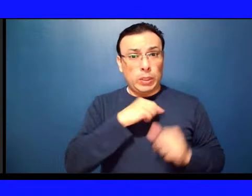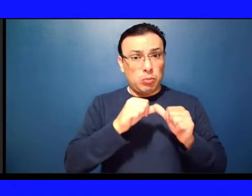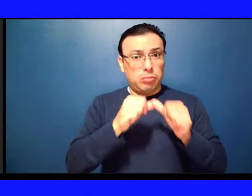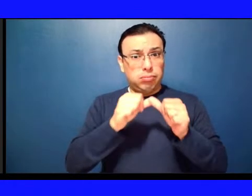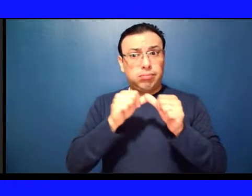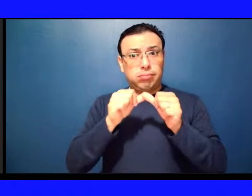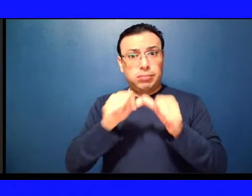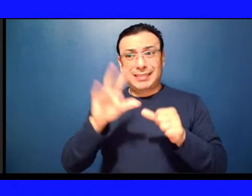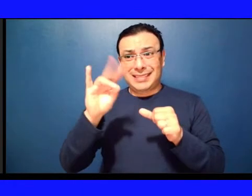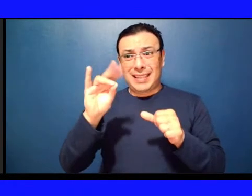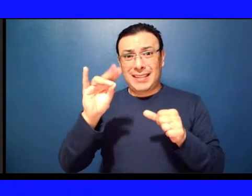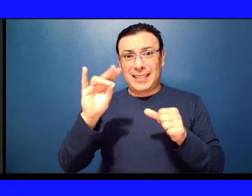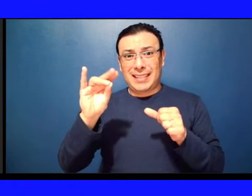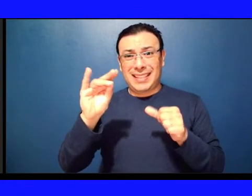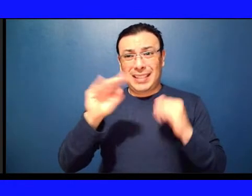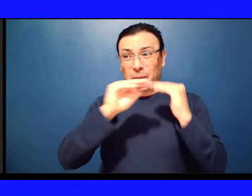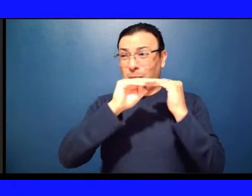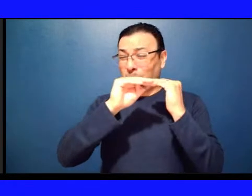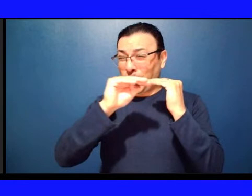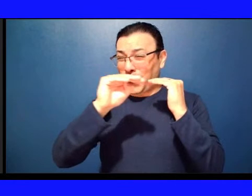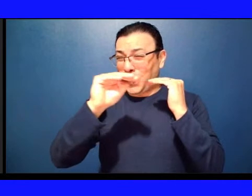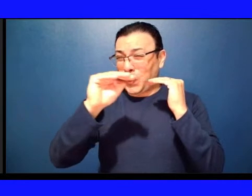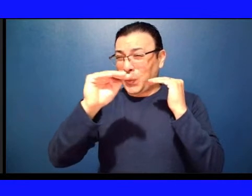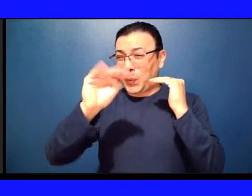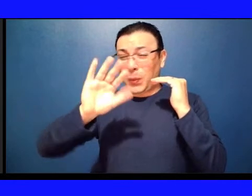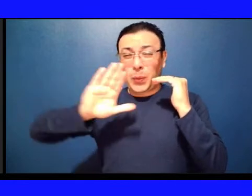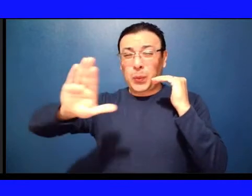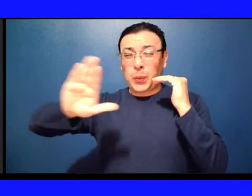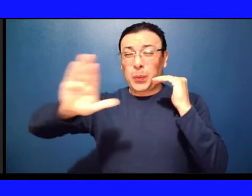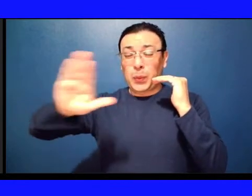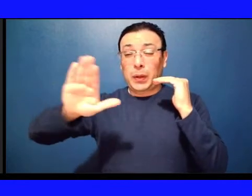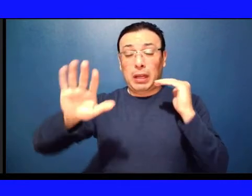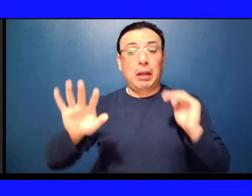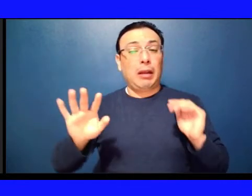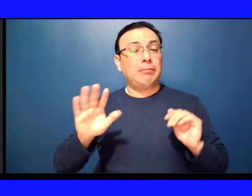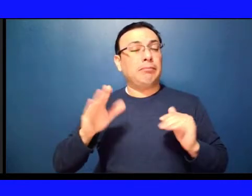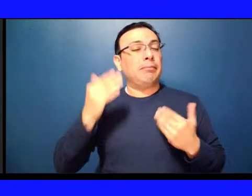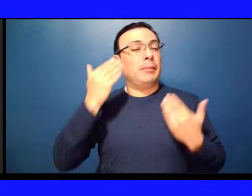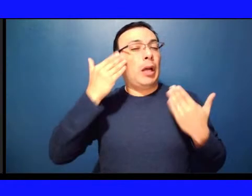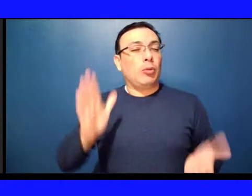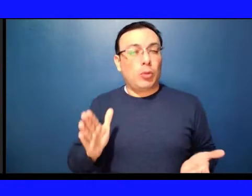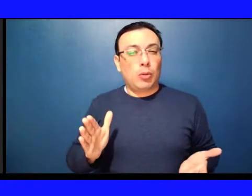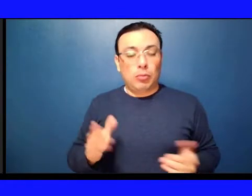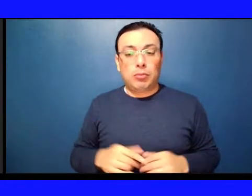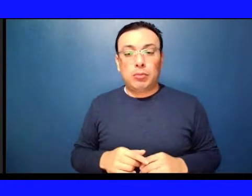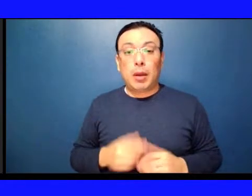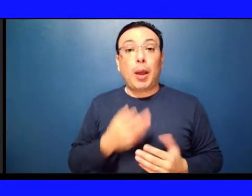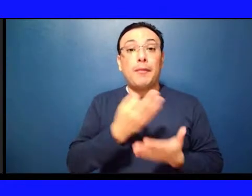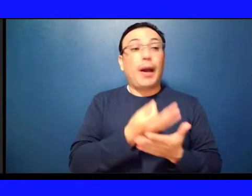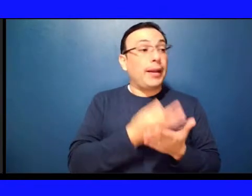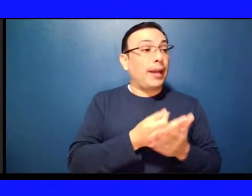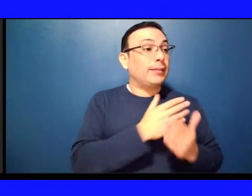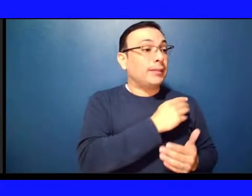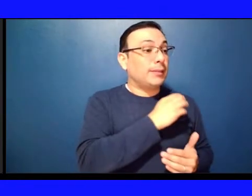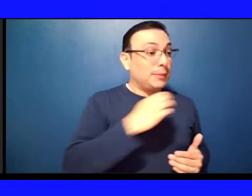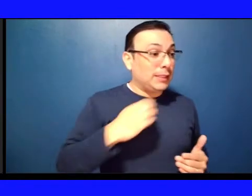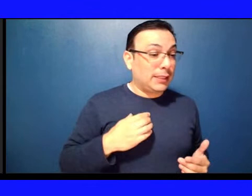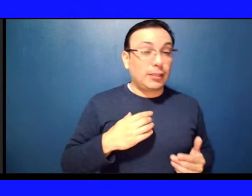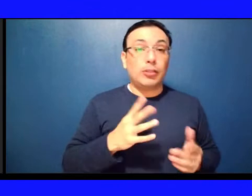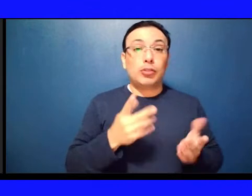may be worth looking at. Okay. And on the AR